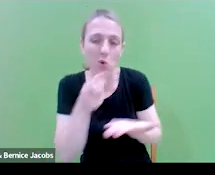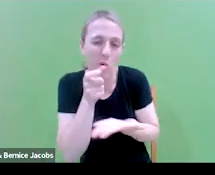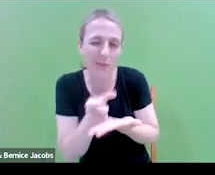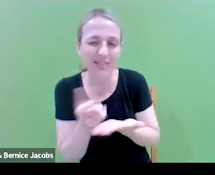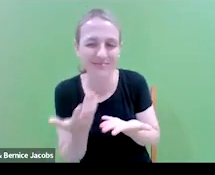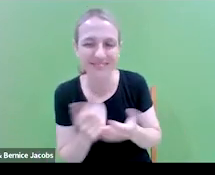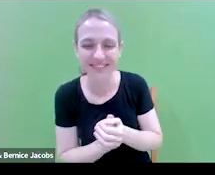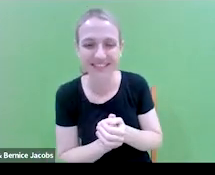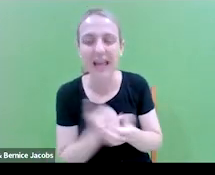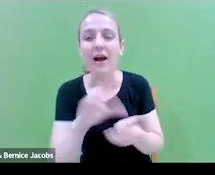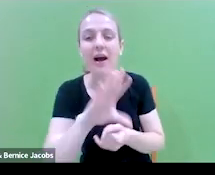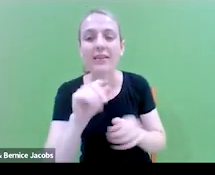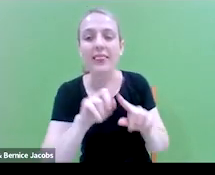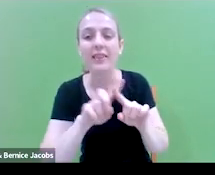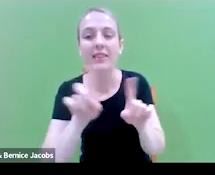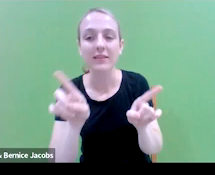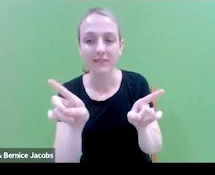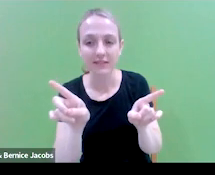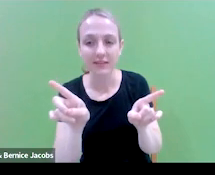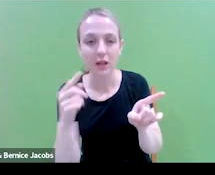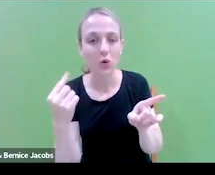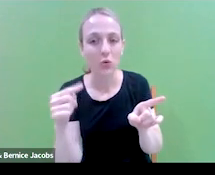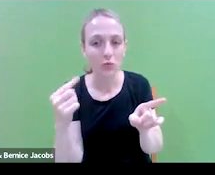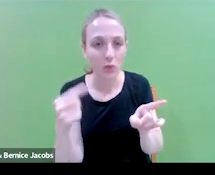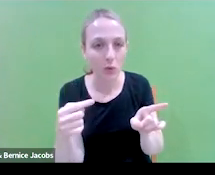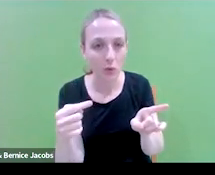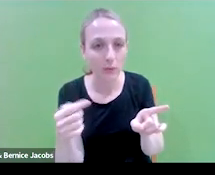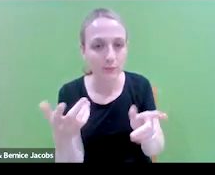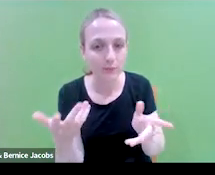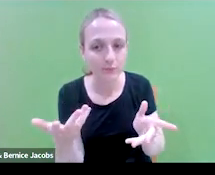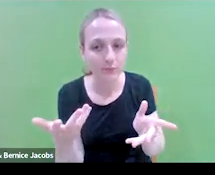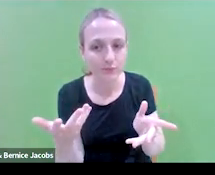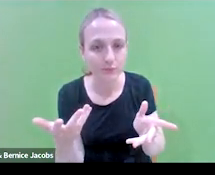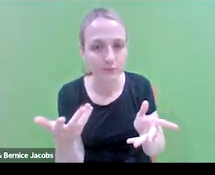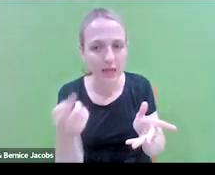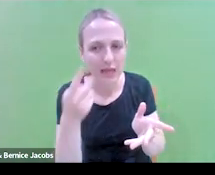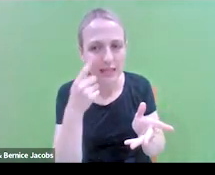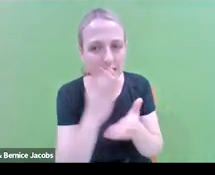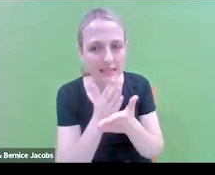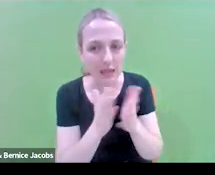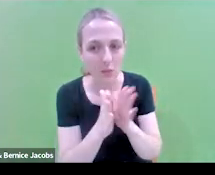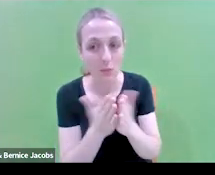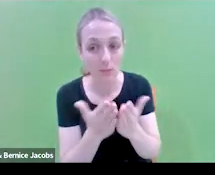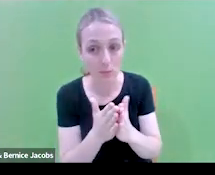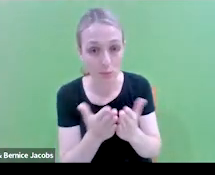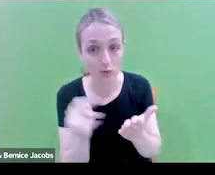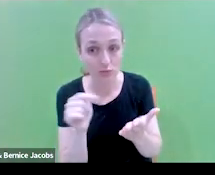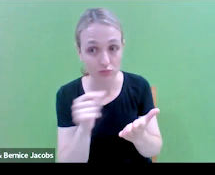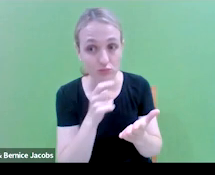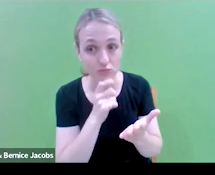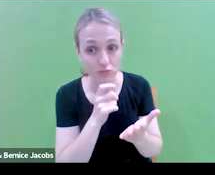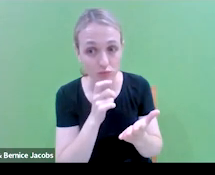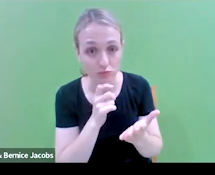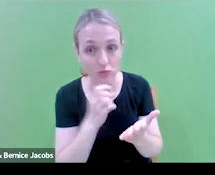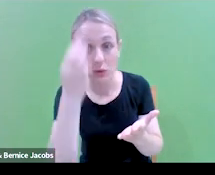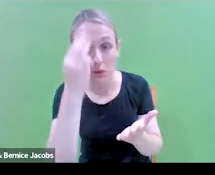Okay, what's the difference for the blind when, because I've noticed there are books where they use Braille, right? And for their images,